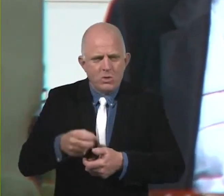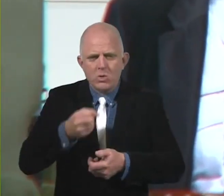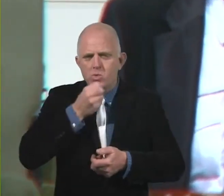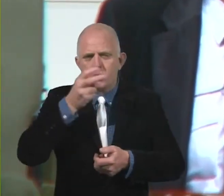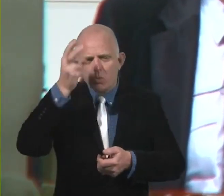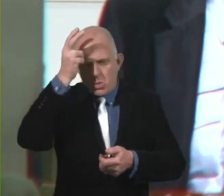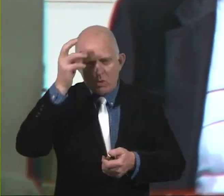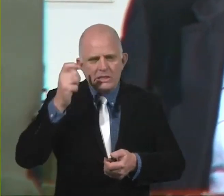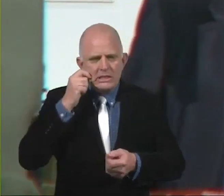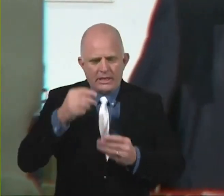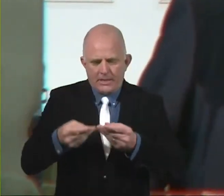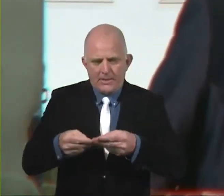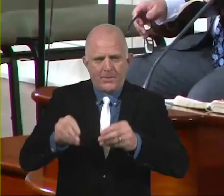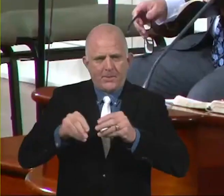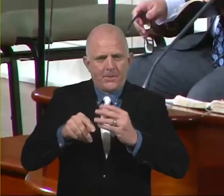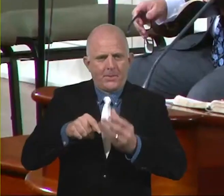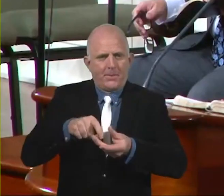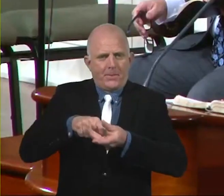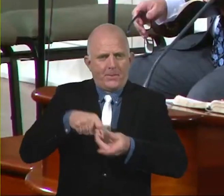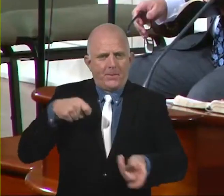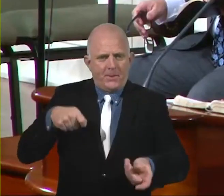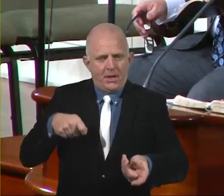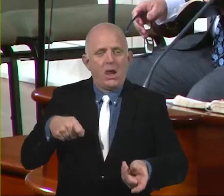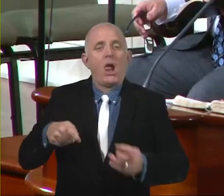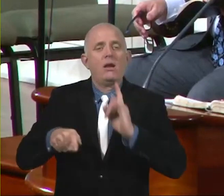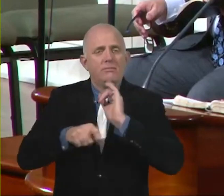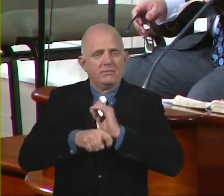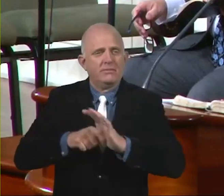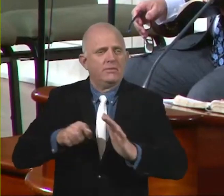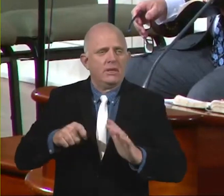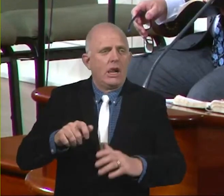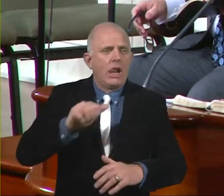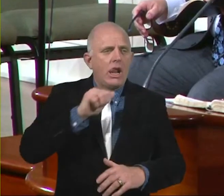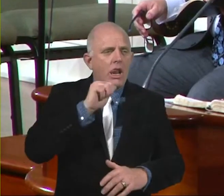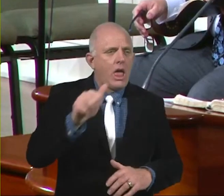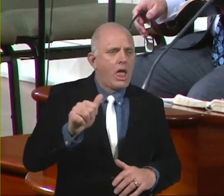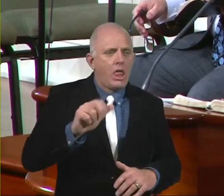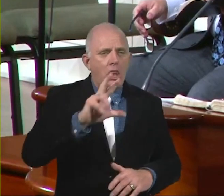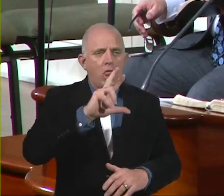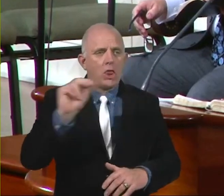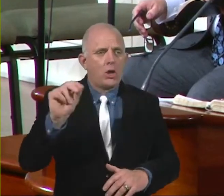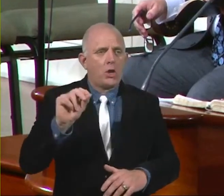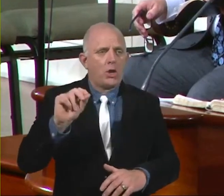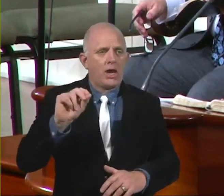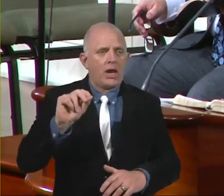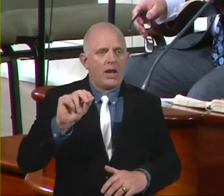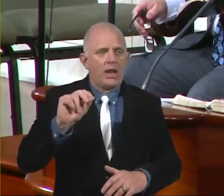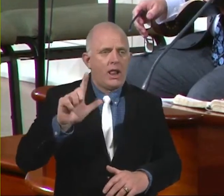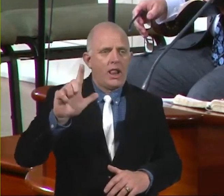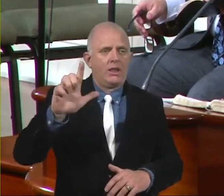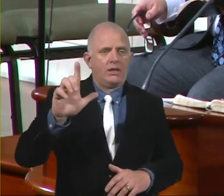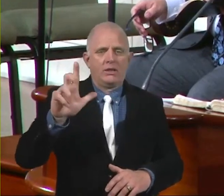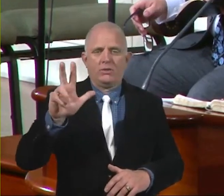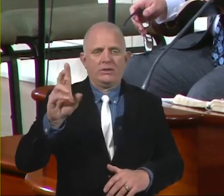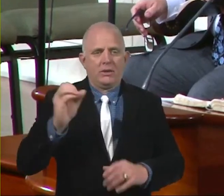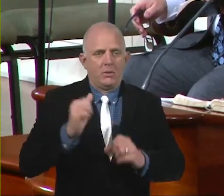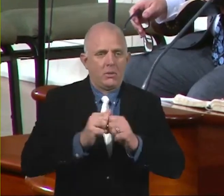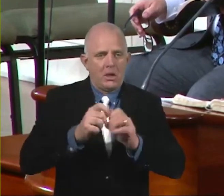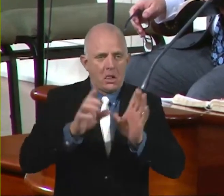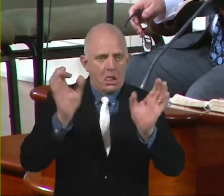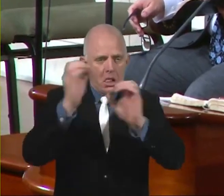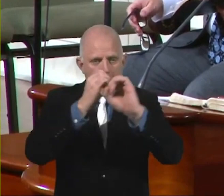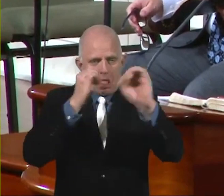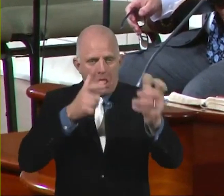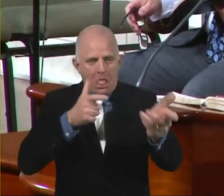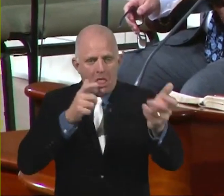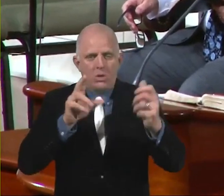had on his side, and he got his slingshot, not a .30-06 with a scope, he got this slingshot out